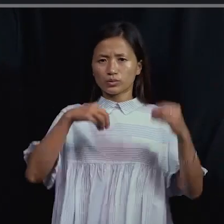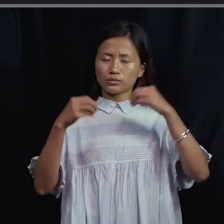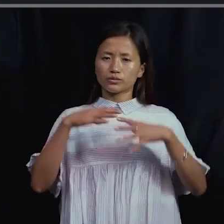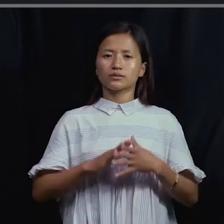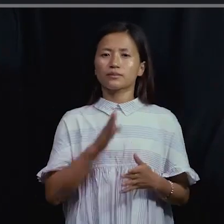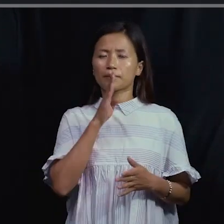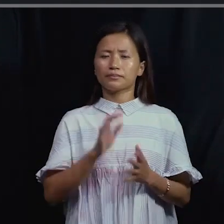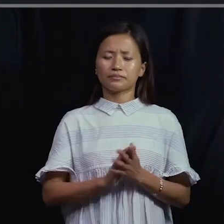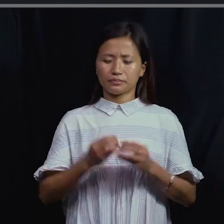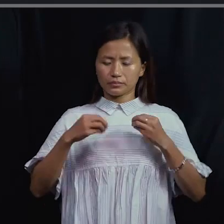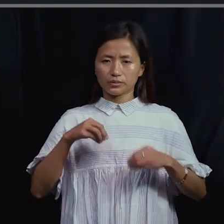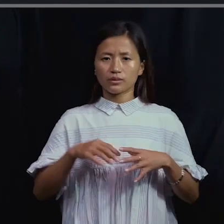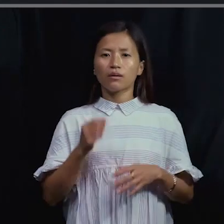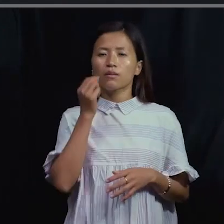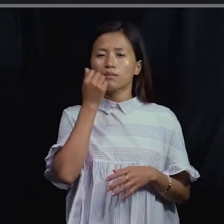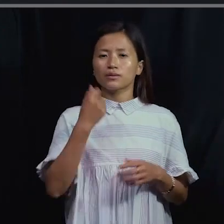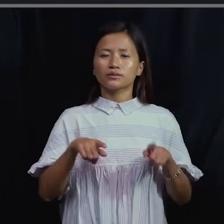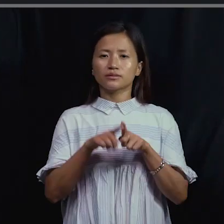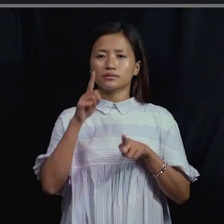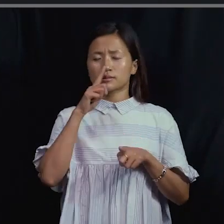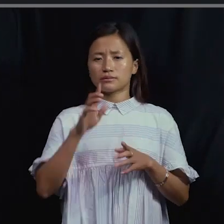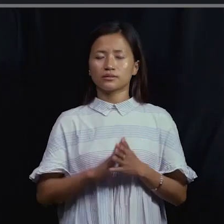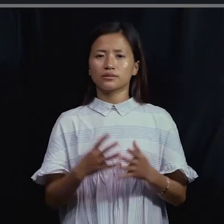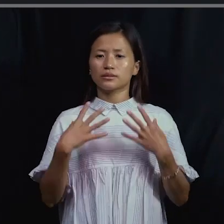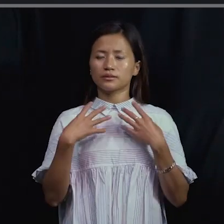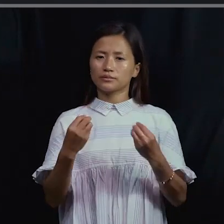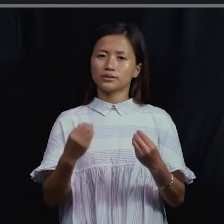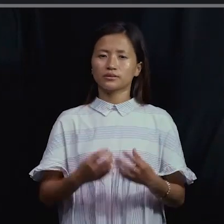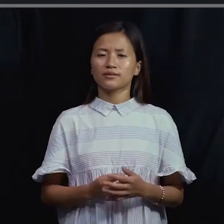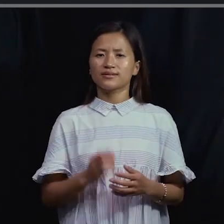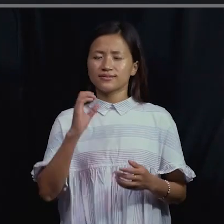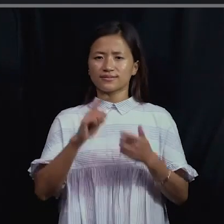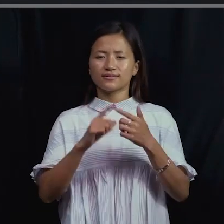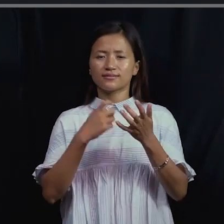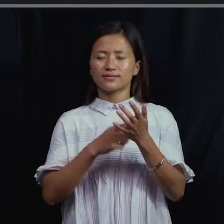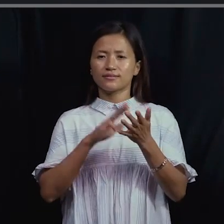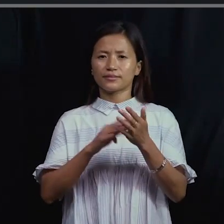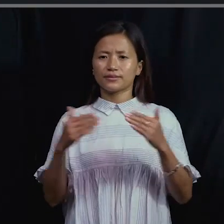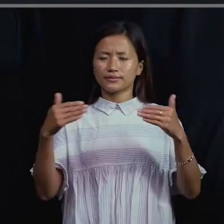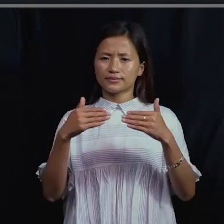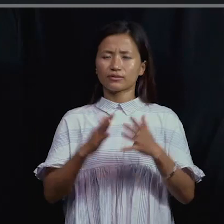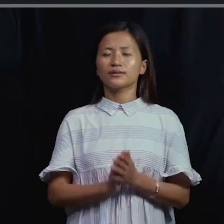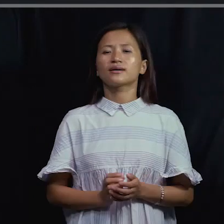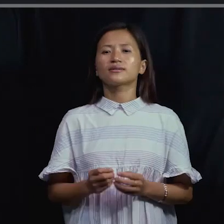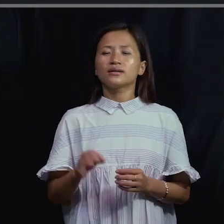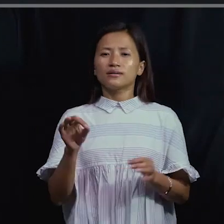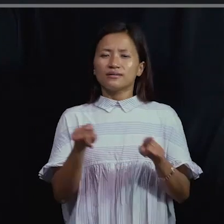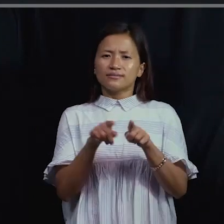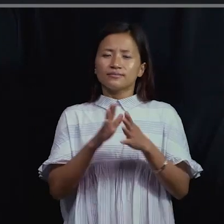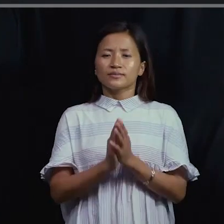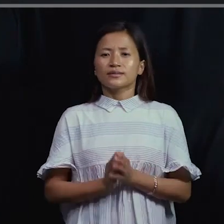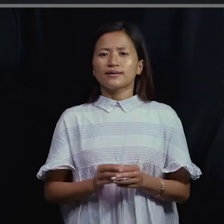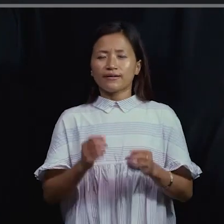she, be it both for boys and girls also. They would want to imitate certain people, maybe celebrities or their